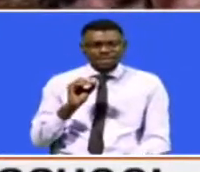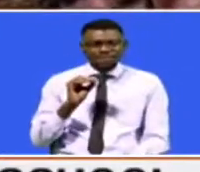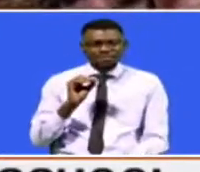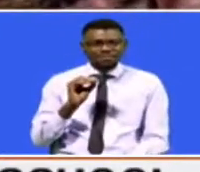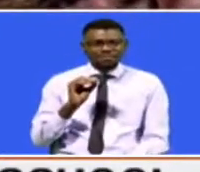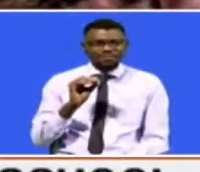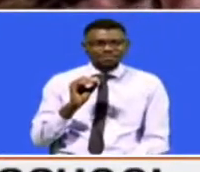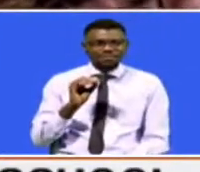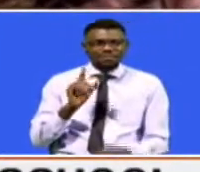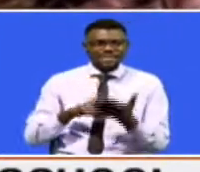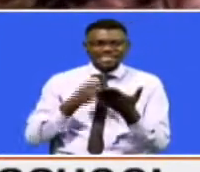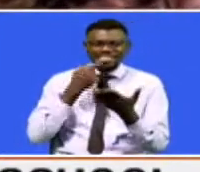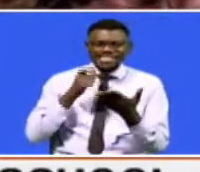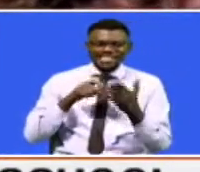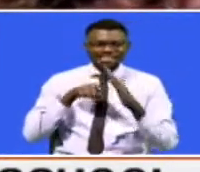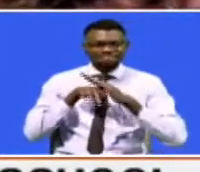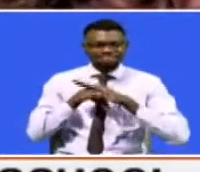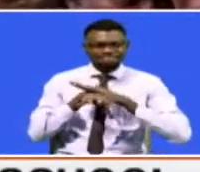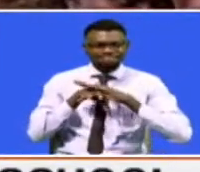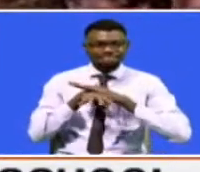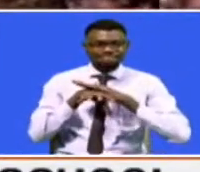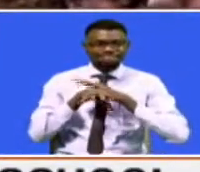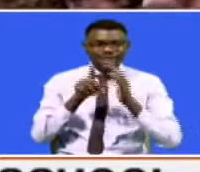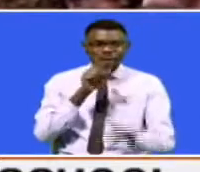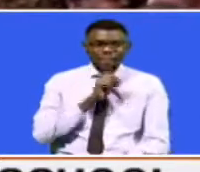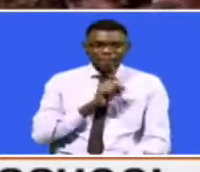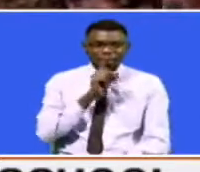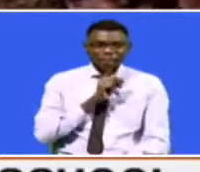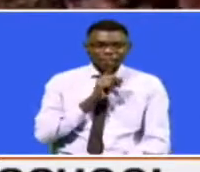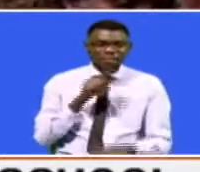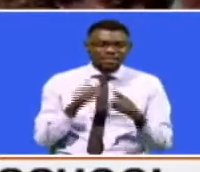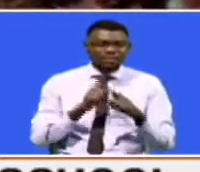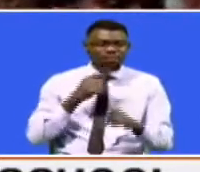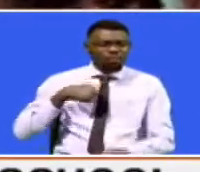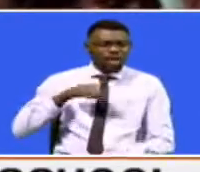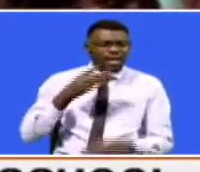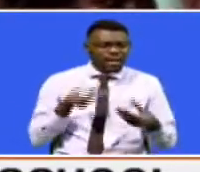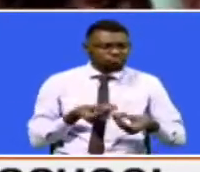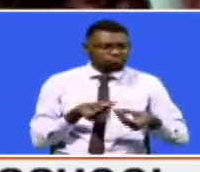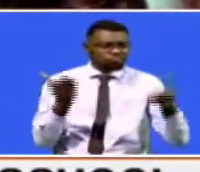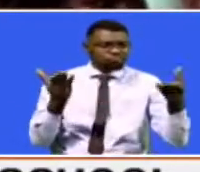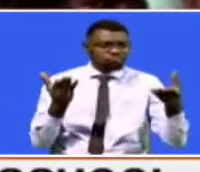1,150 metric tons of beans. We are also dispatching